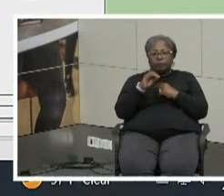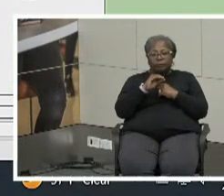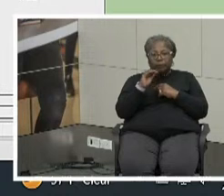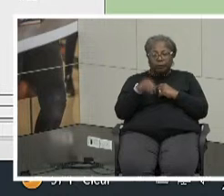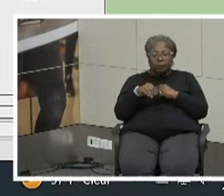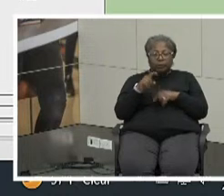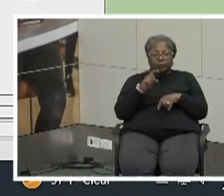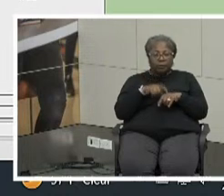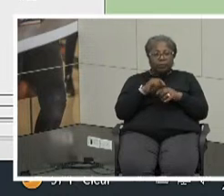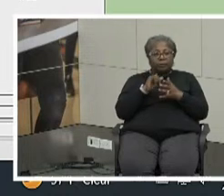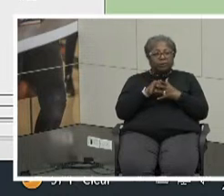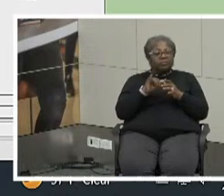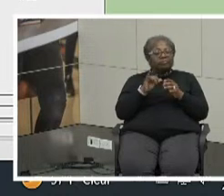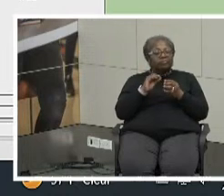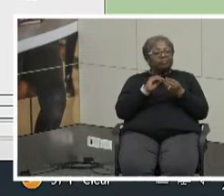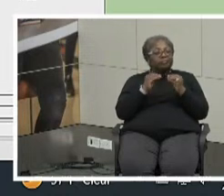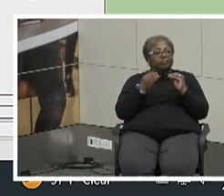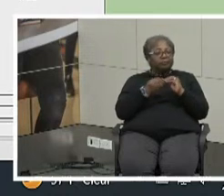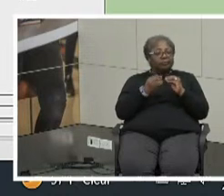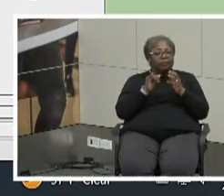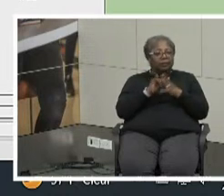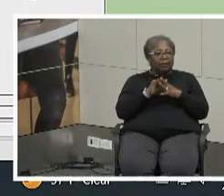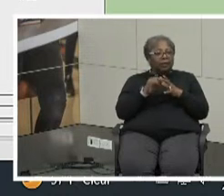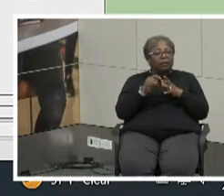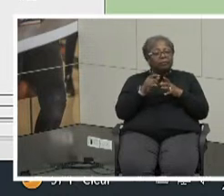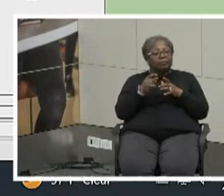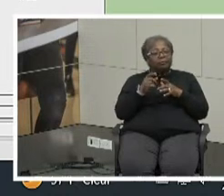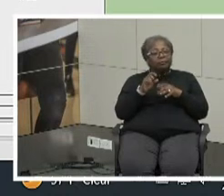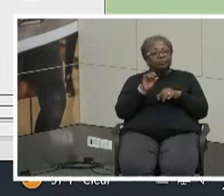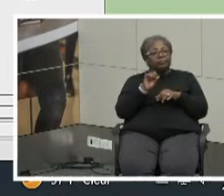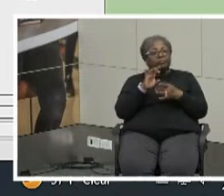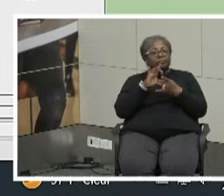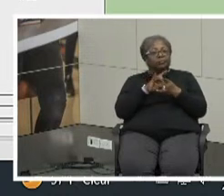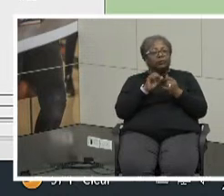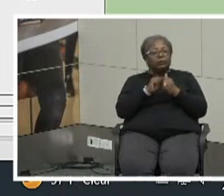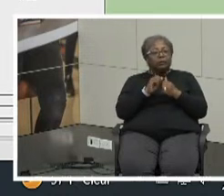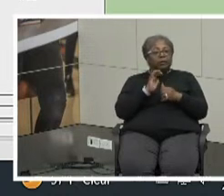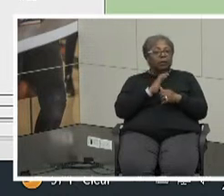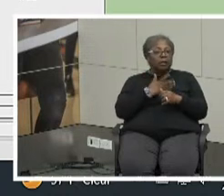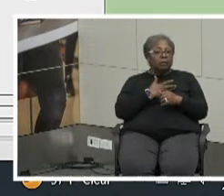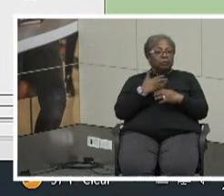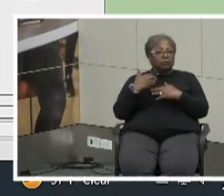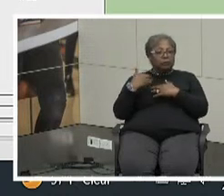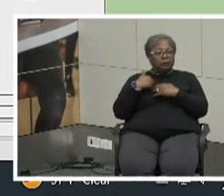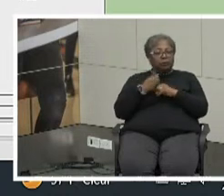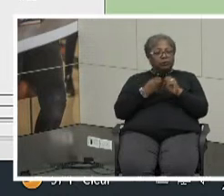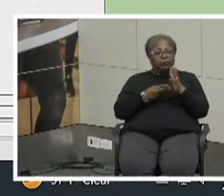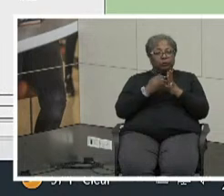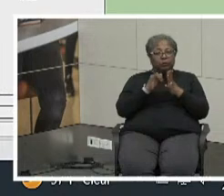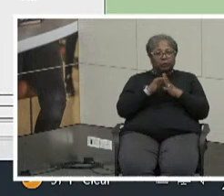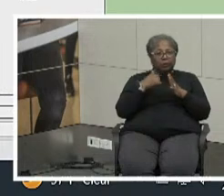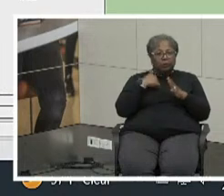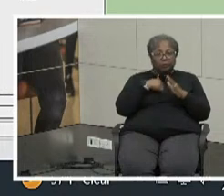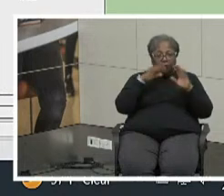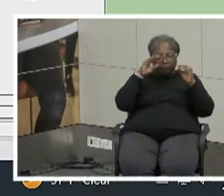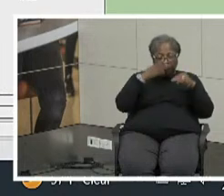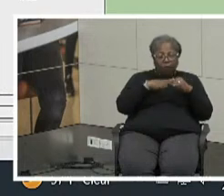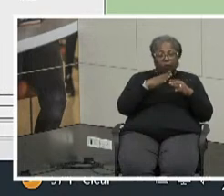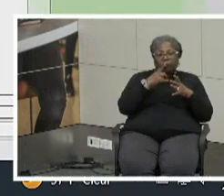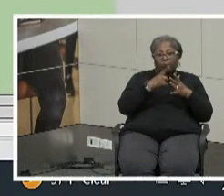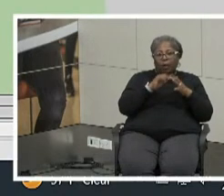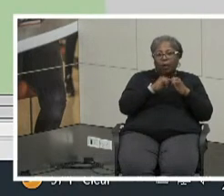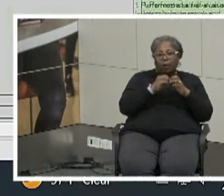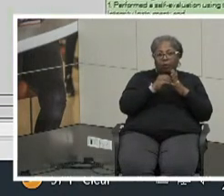time investment this is the metric that um deals with Our obligation to en ensure that we're focused on student outcomes as